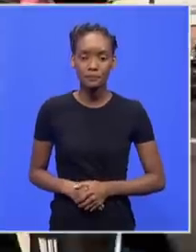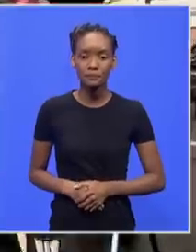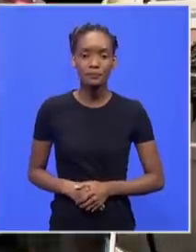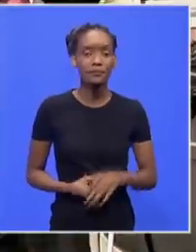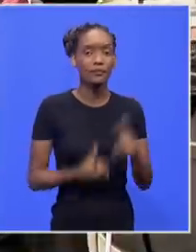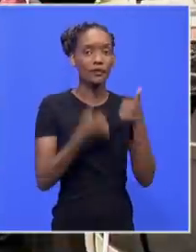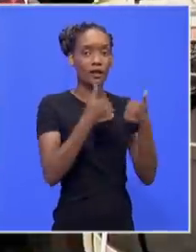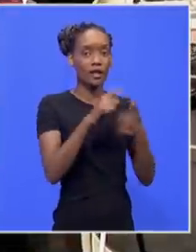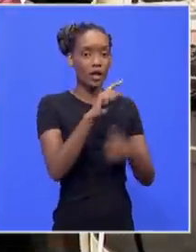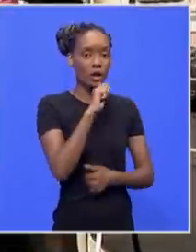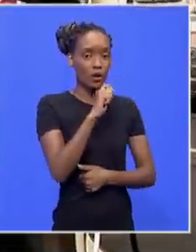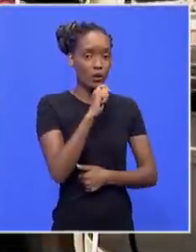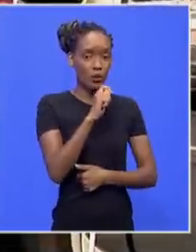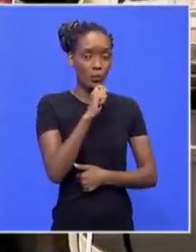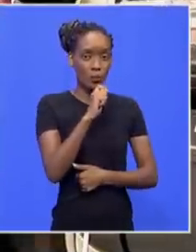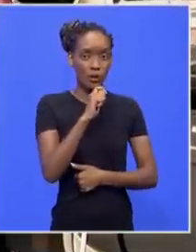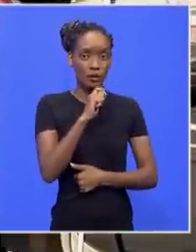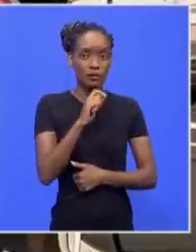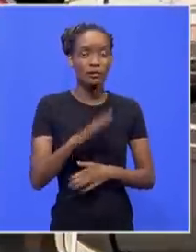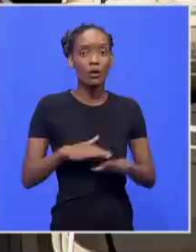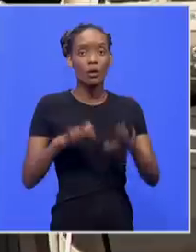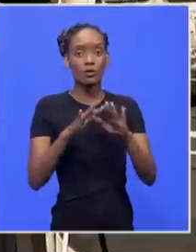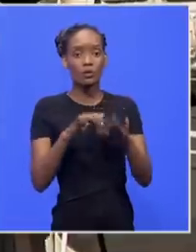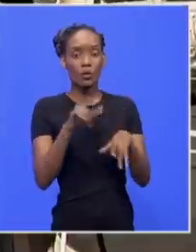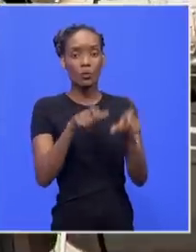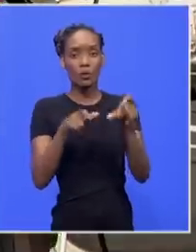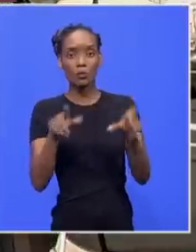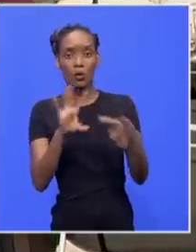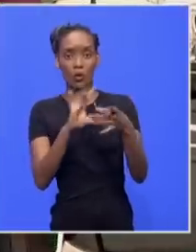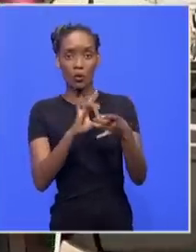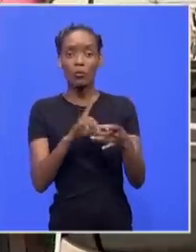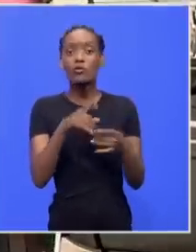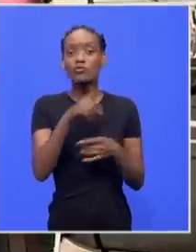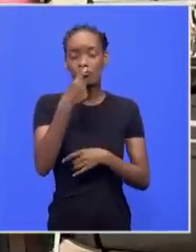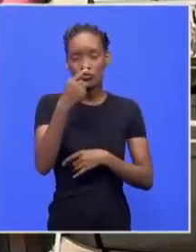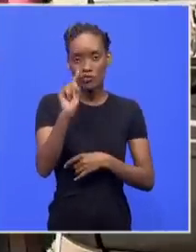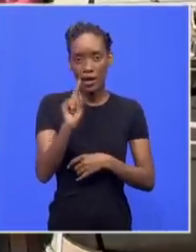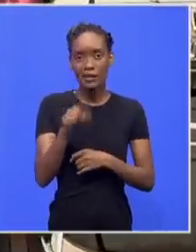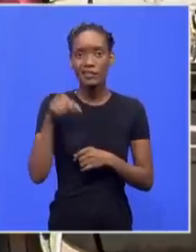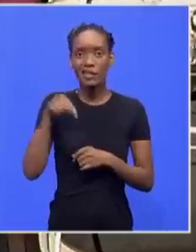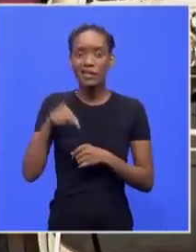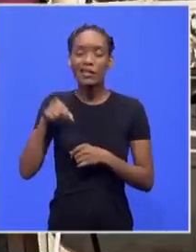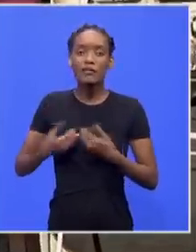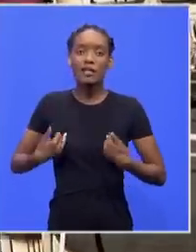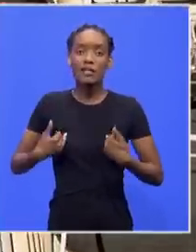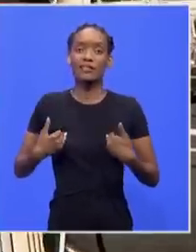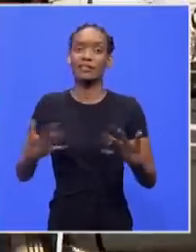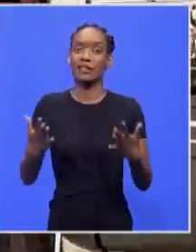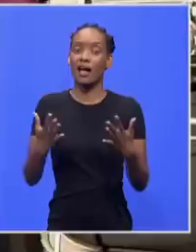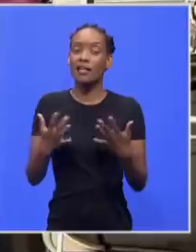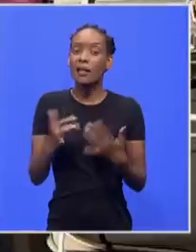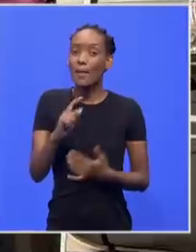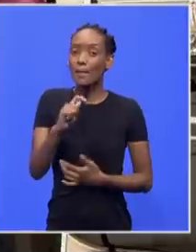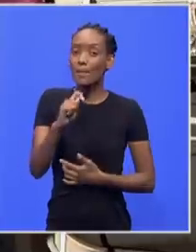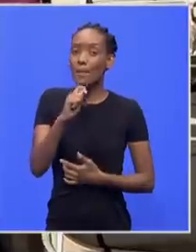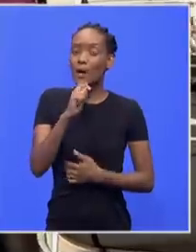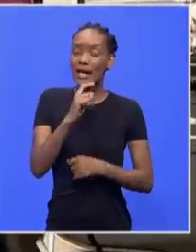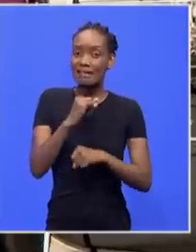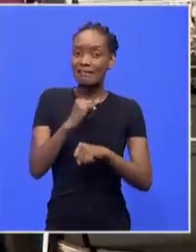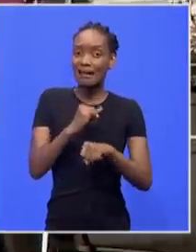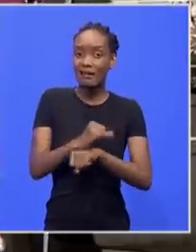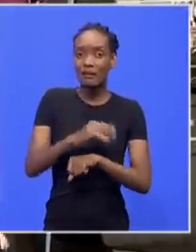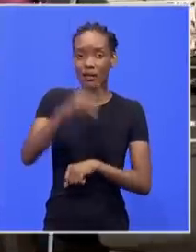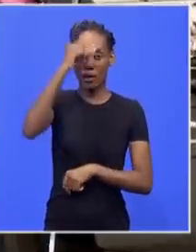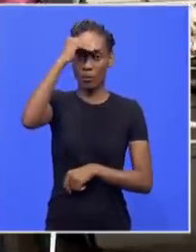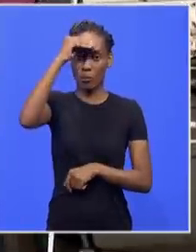morning, Aldrin, and to our viewers. You are right. This operation started very early this morning. Police started,